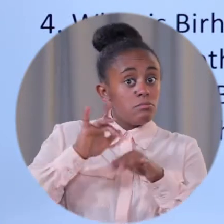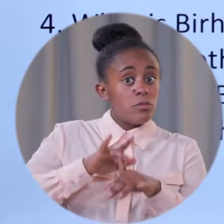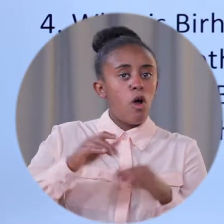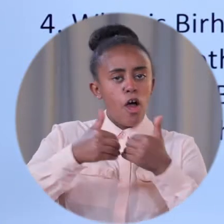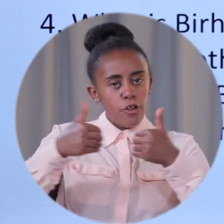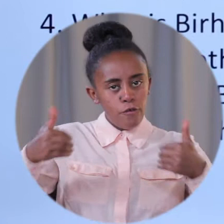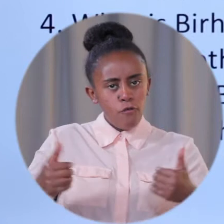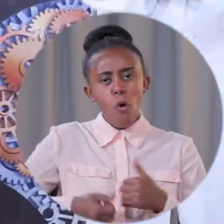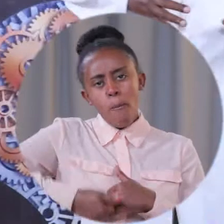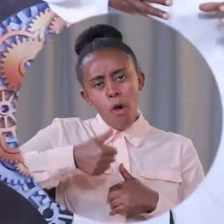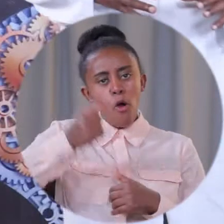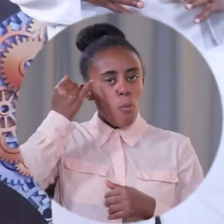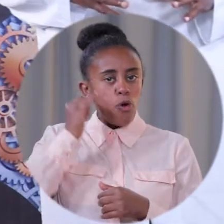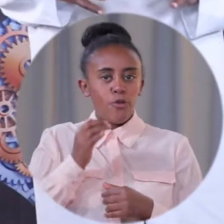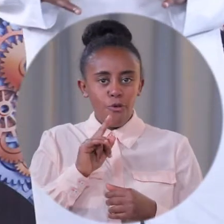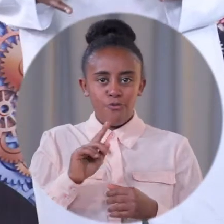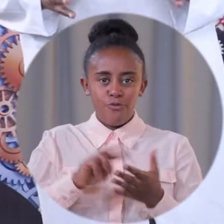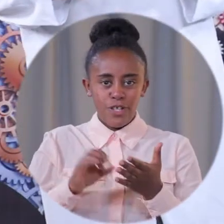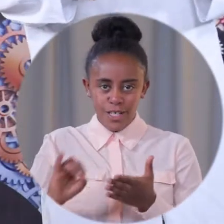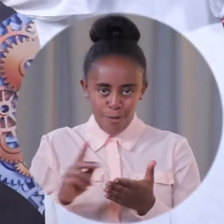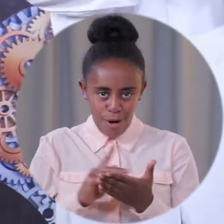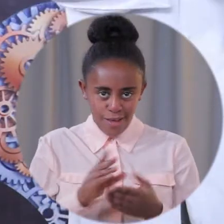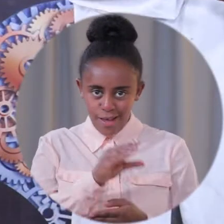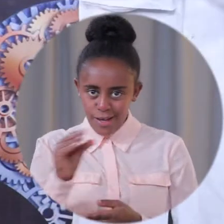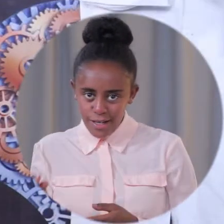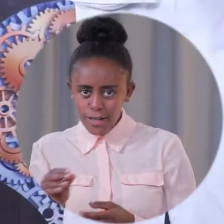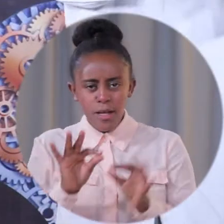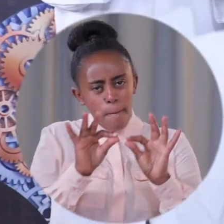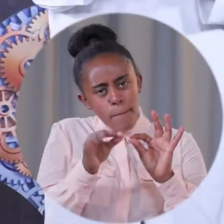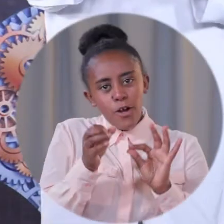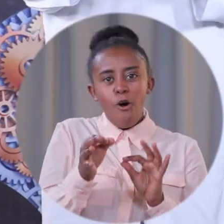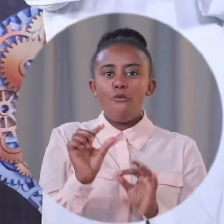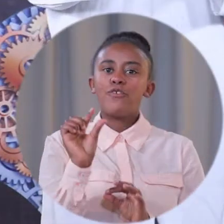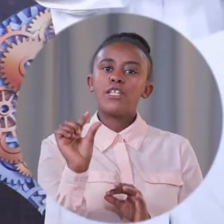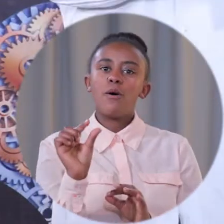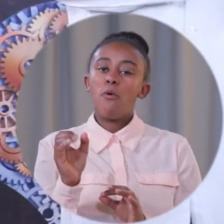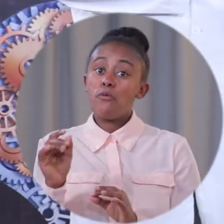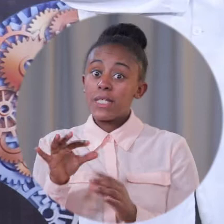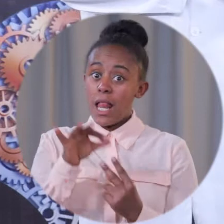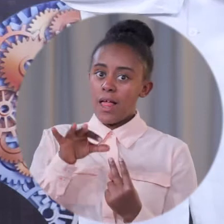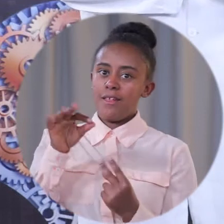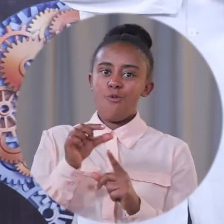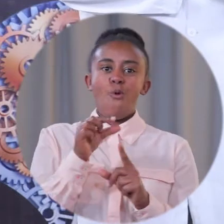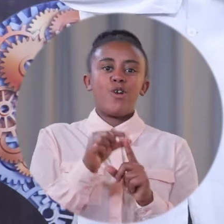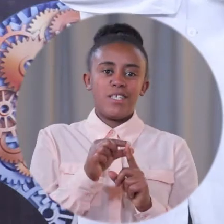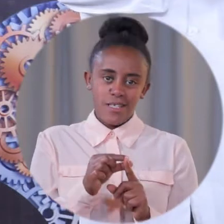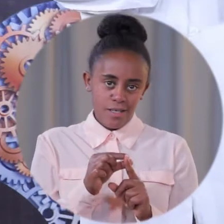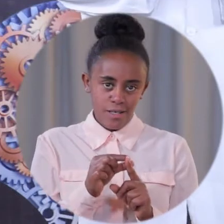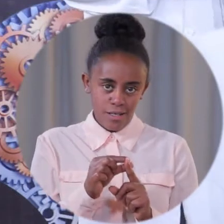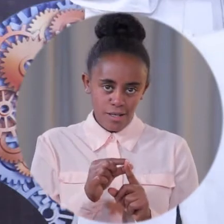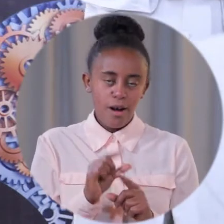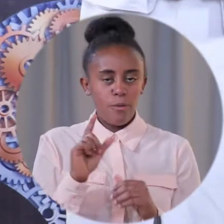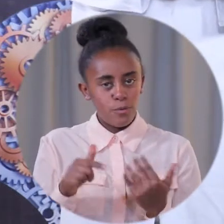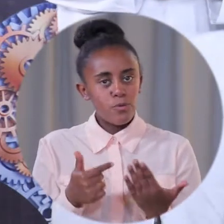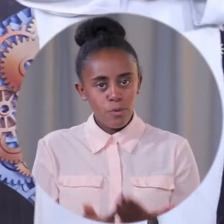the main point of the reading passage and what is the meaning of some of the selected words.